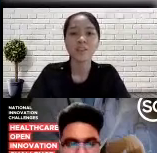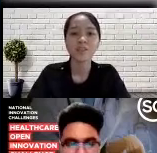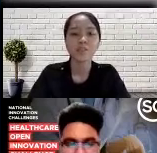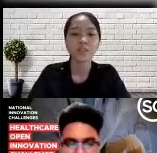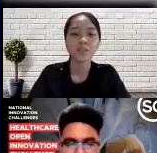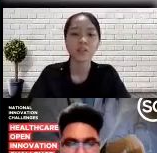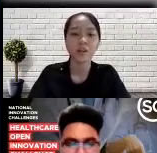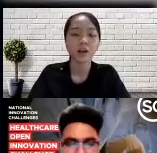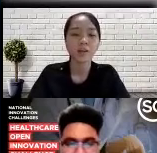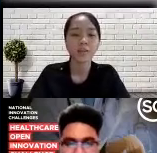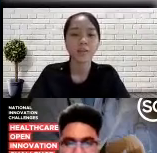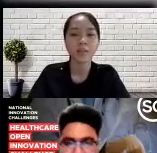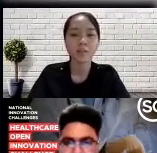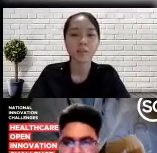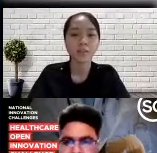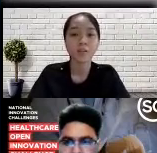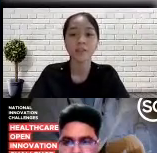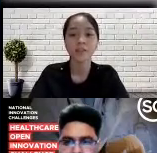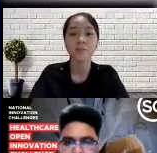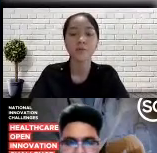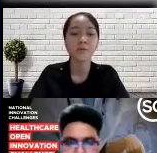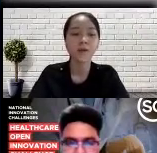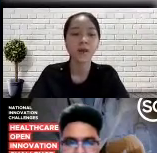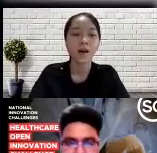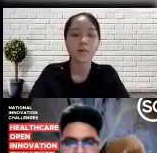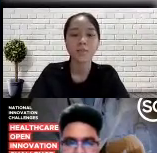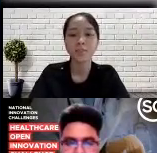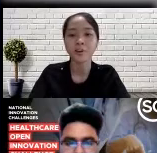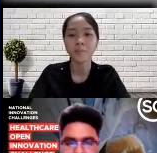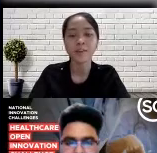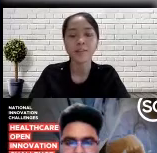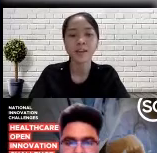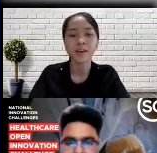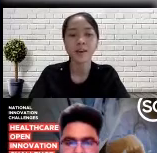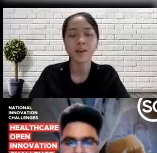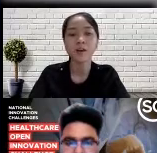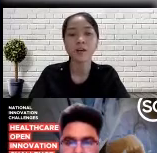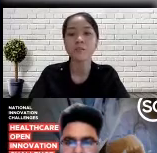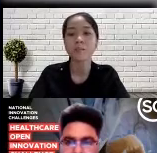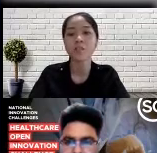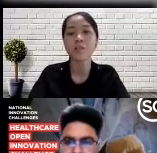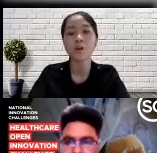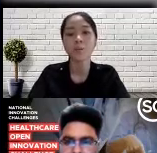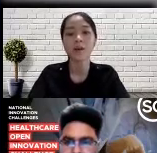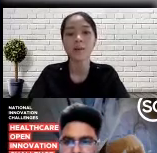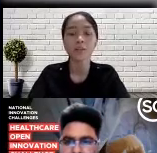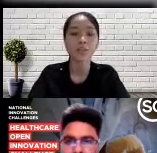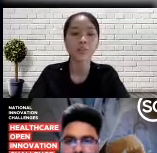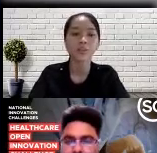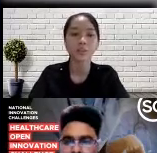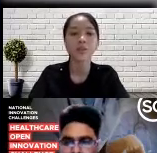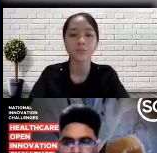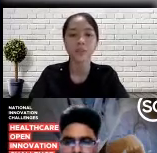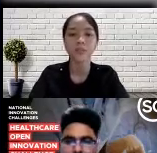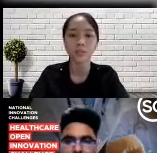Hi, thanks for staying for this sharing. I'm Sing Lin. I'm from Tan Tock Seng Hospital. I'm a speech therapist, and a bulk of the patients I work with are patients